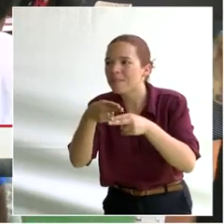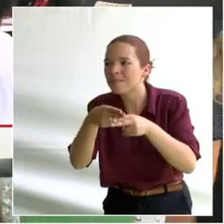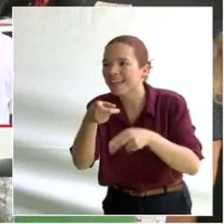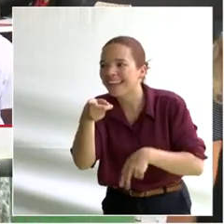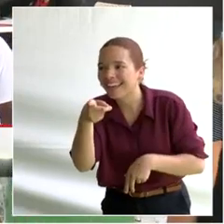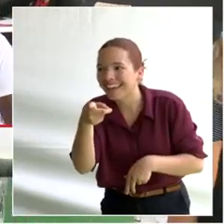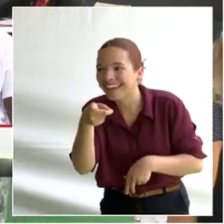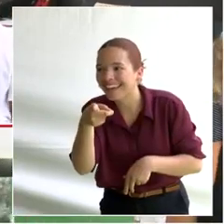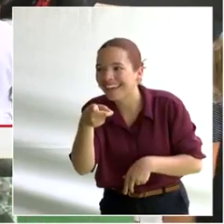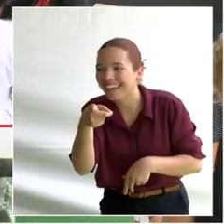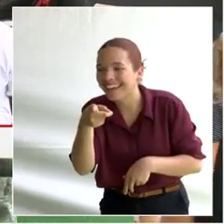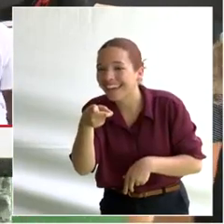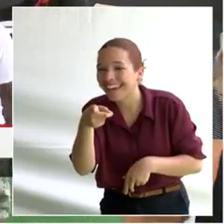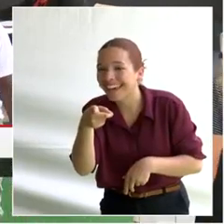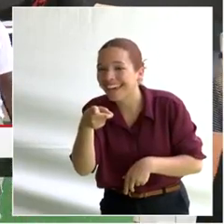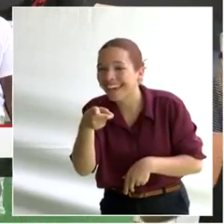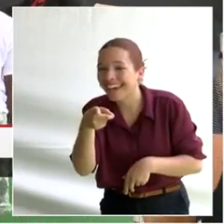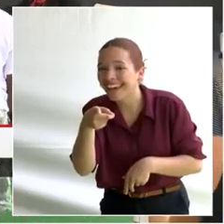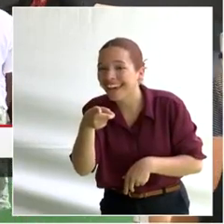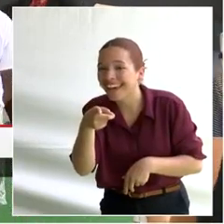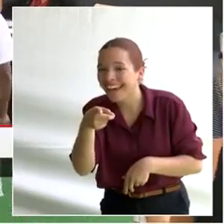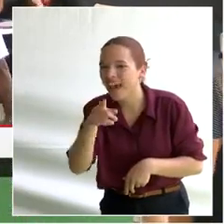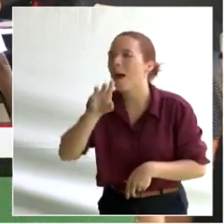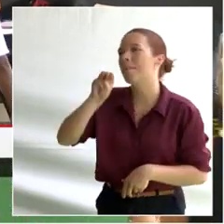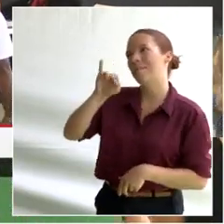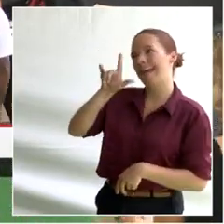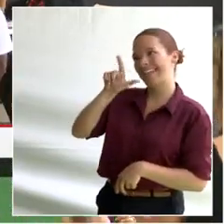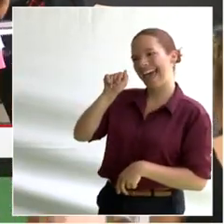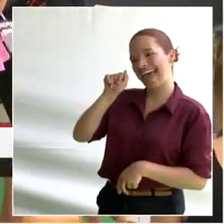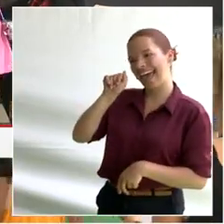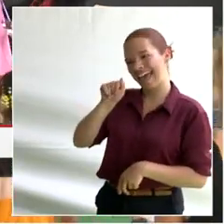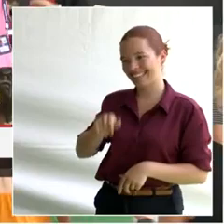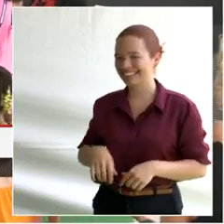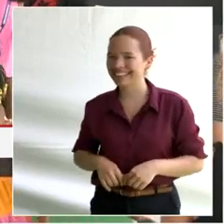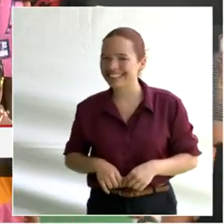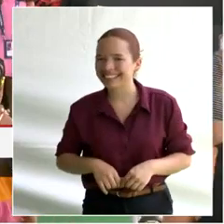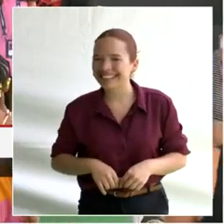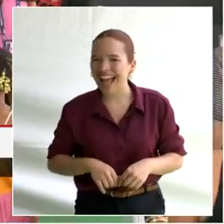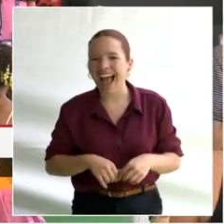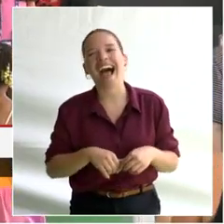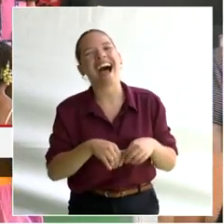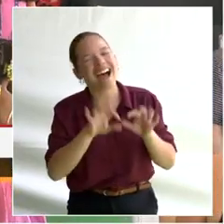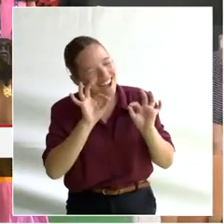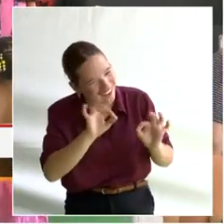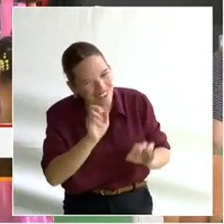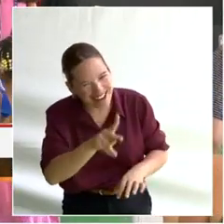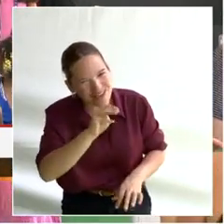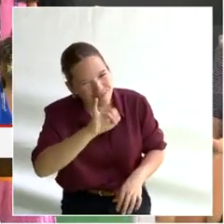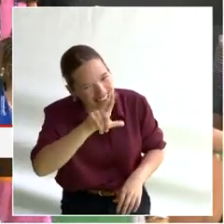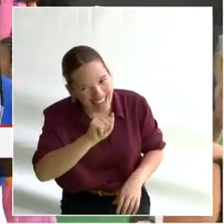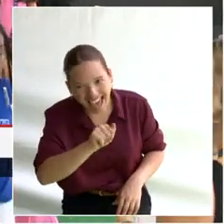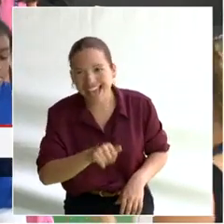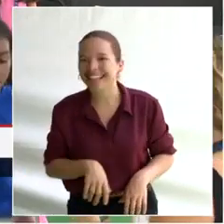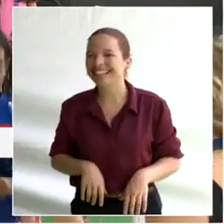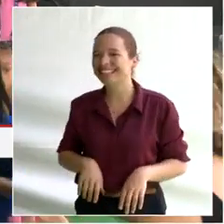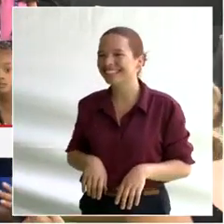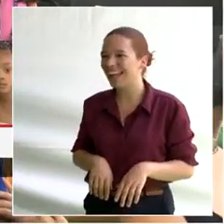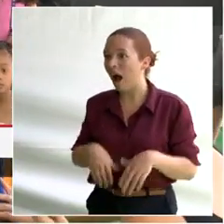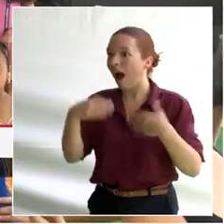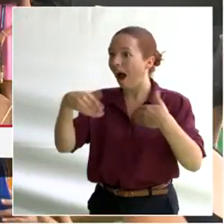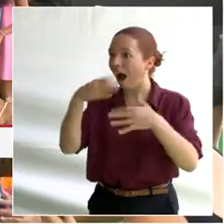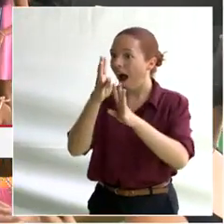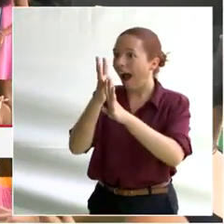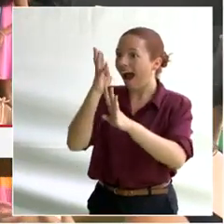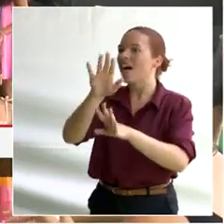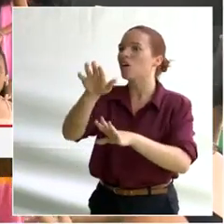Mila. Mila. Thanks, Mila. Hang on one sec, guys. We'll bring up in just a second. This is chip